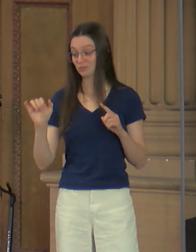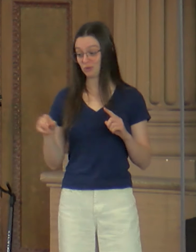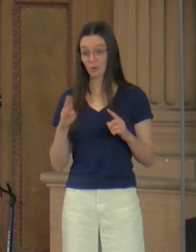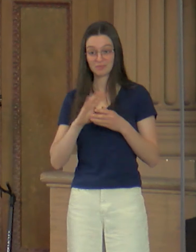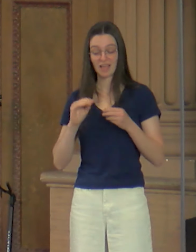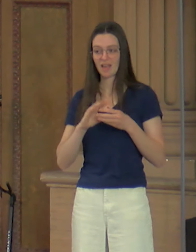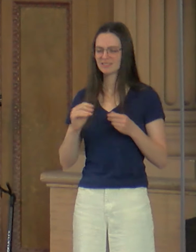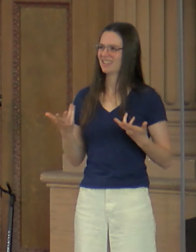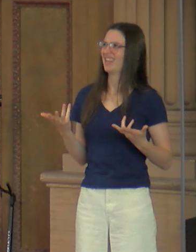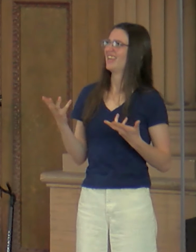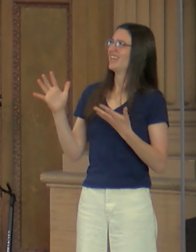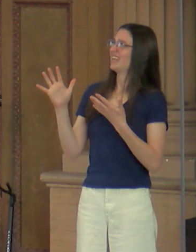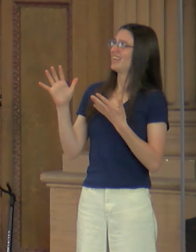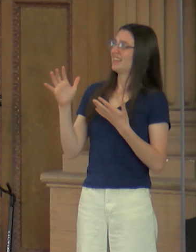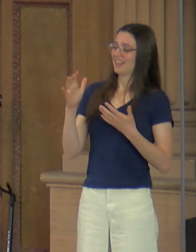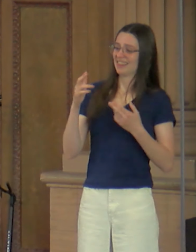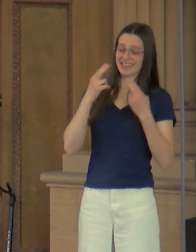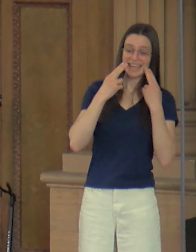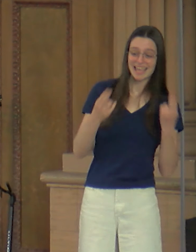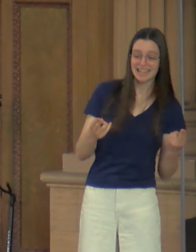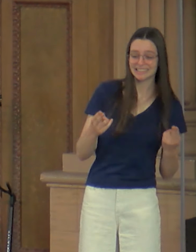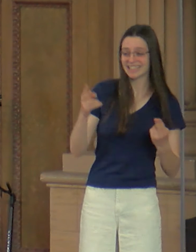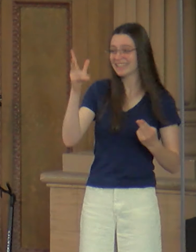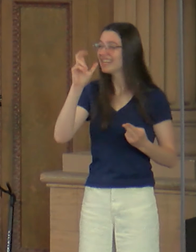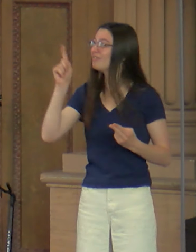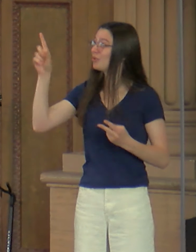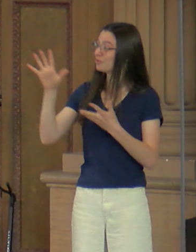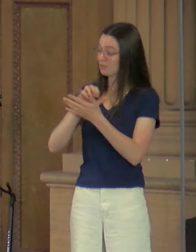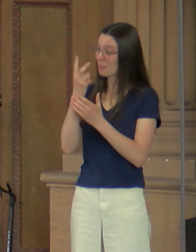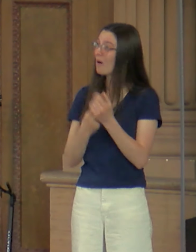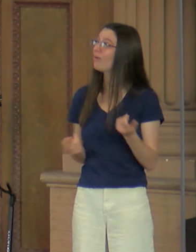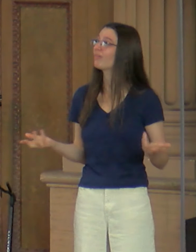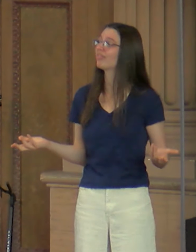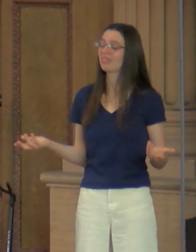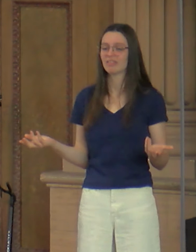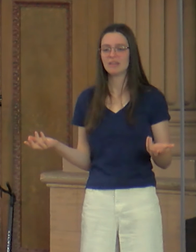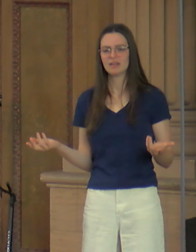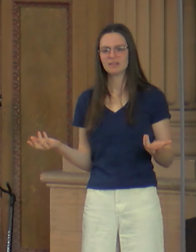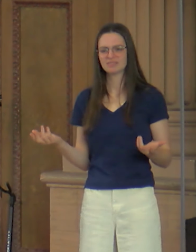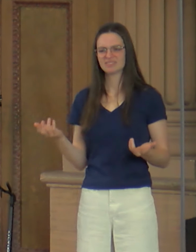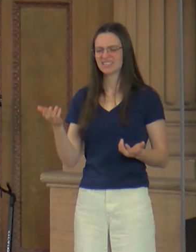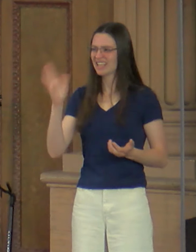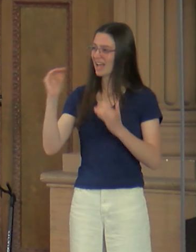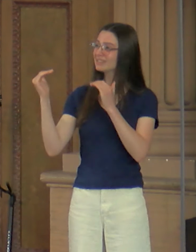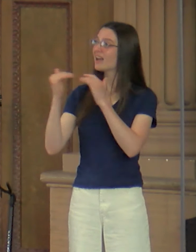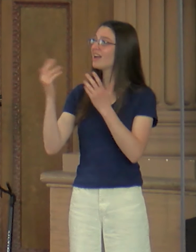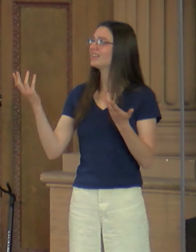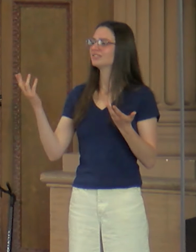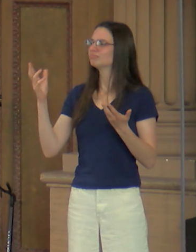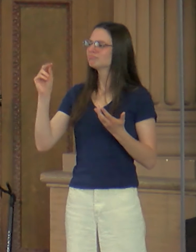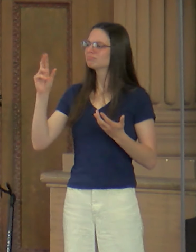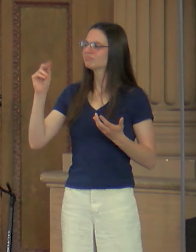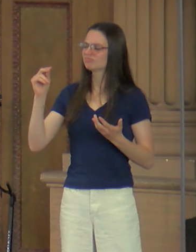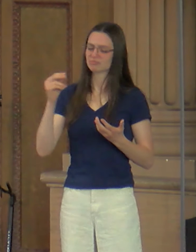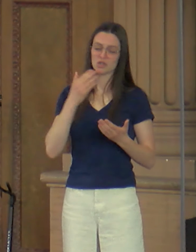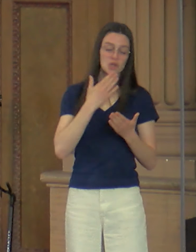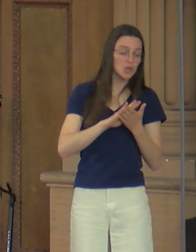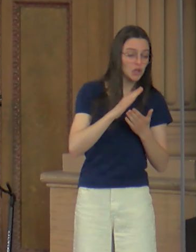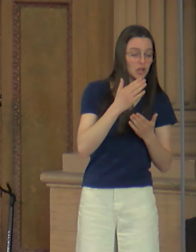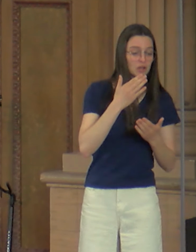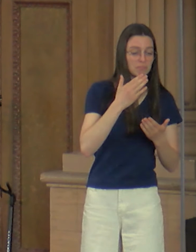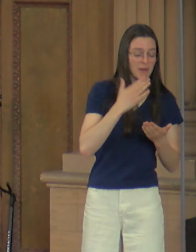I say, he destroys both the blameless and the wicked. God's not a just judge. He destroys good people, he destroys bad people. He's